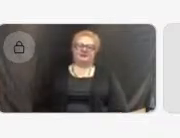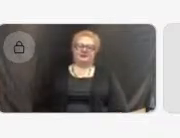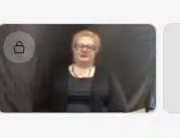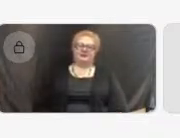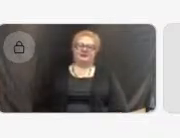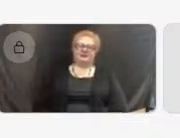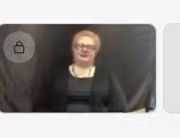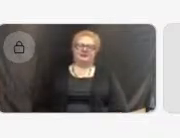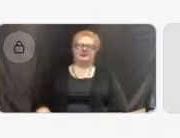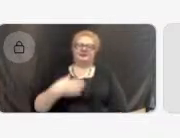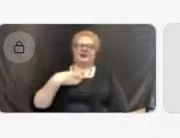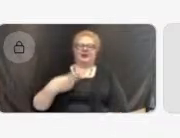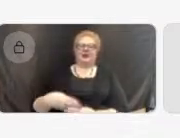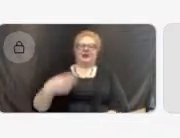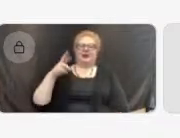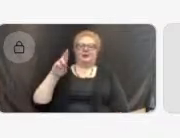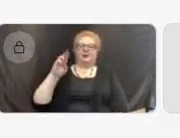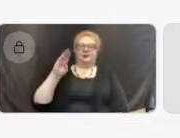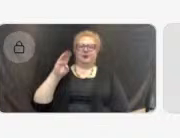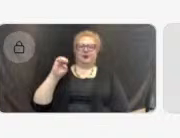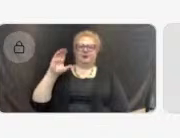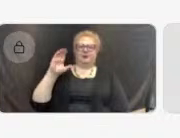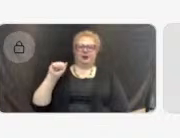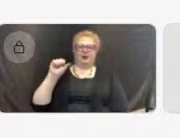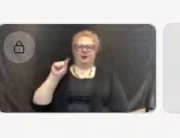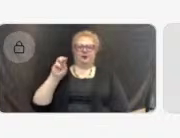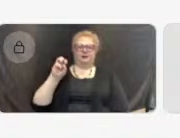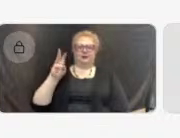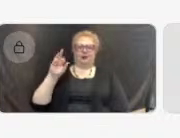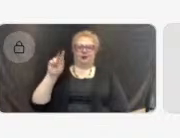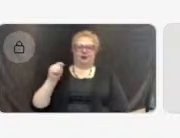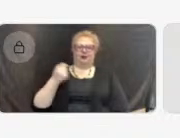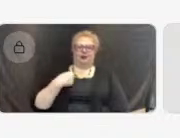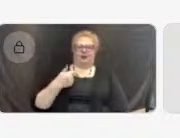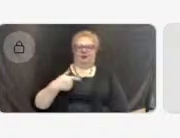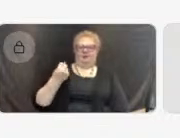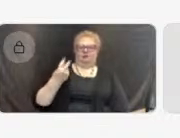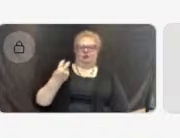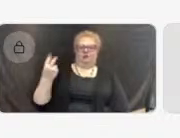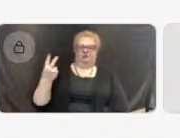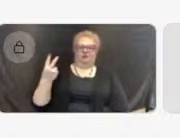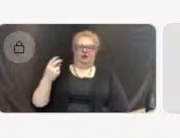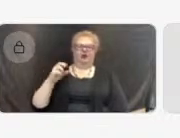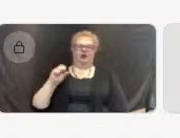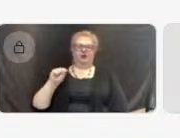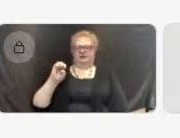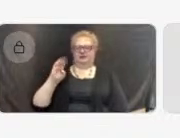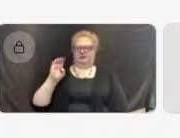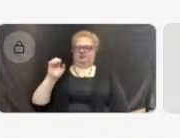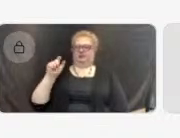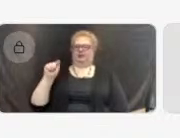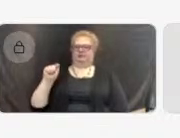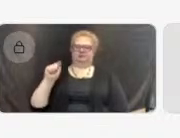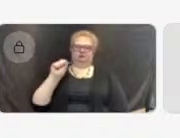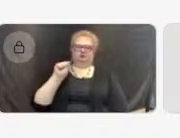My name is Rebecca Stewart. I live at 1212 West 11th Street in Little Rock.